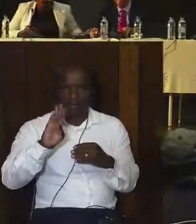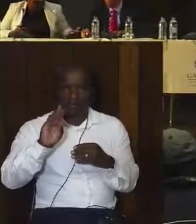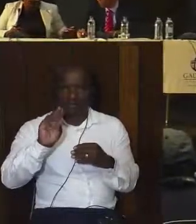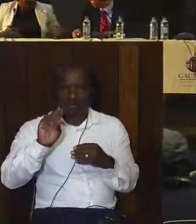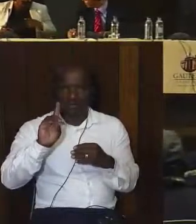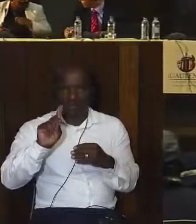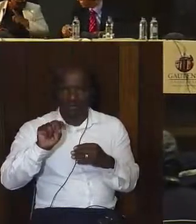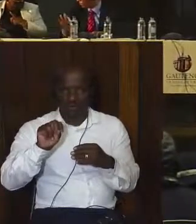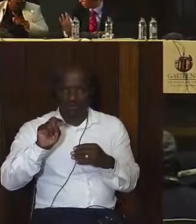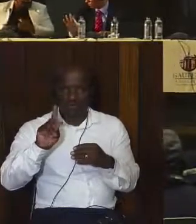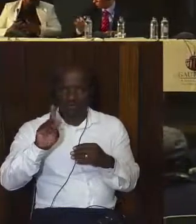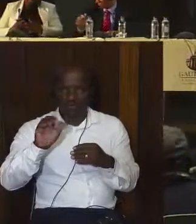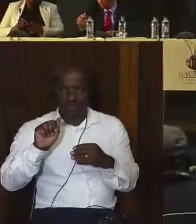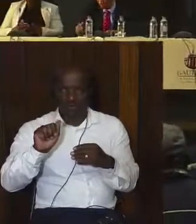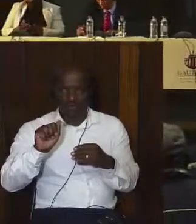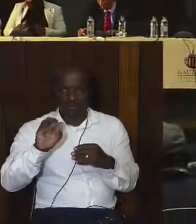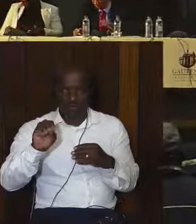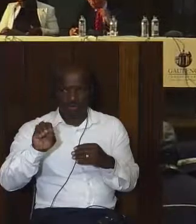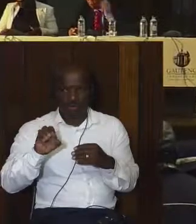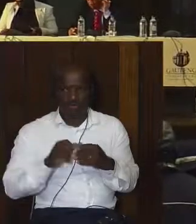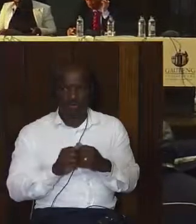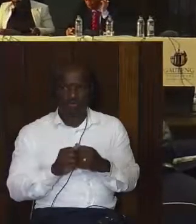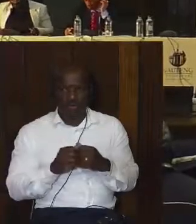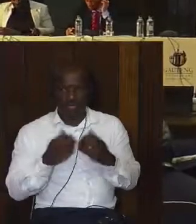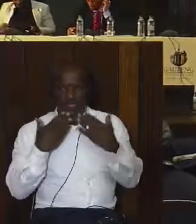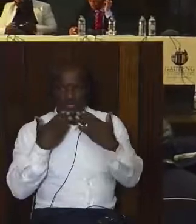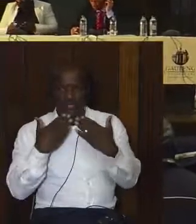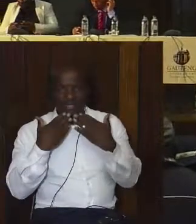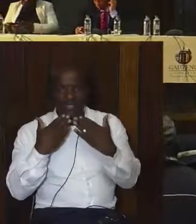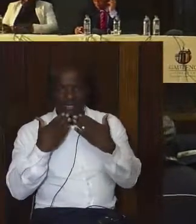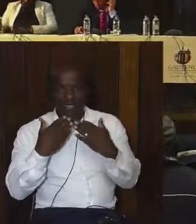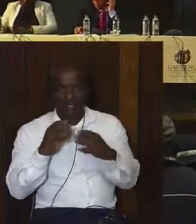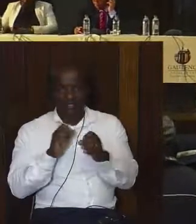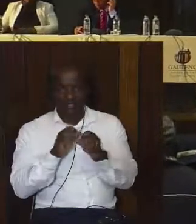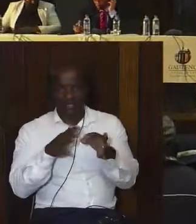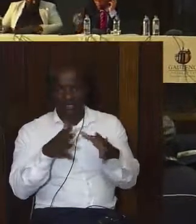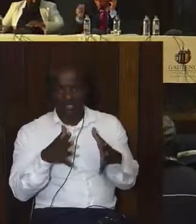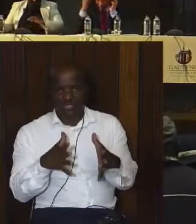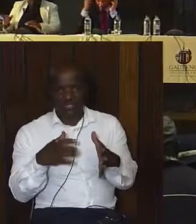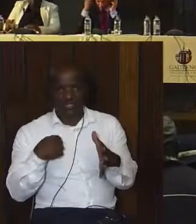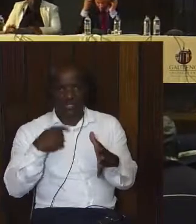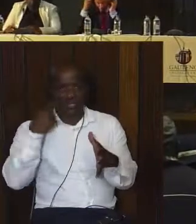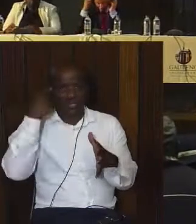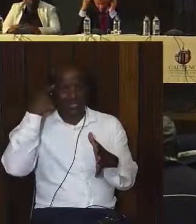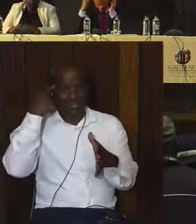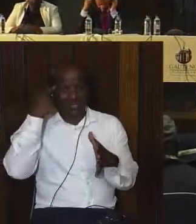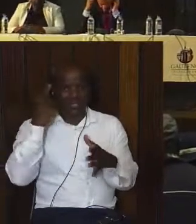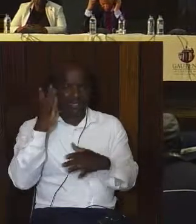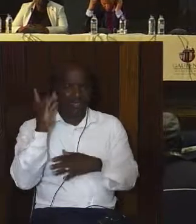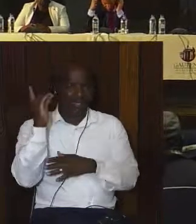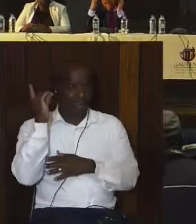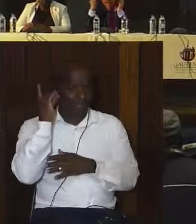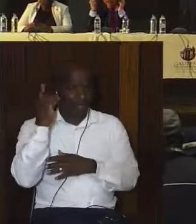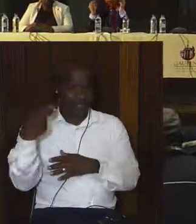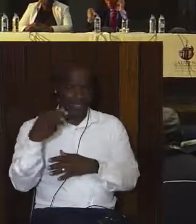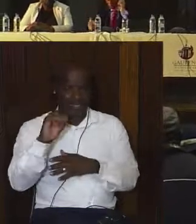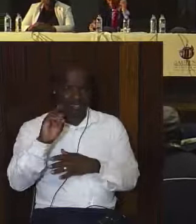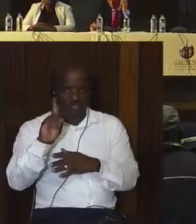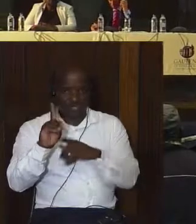to you. No, thanks, Chair. And I think I hear what the HOD is